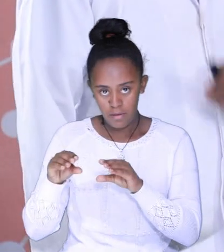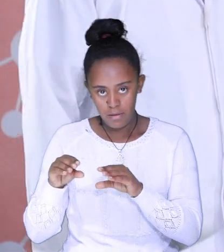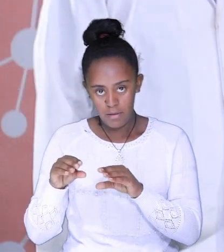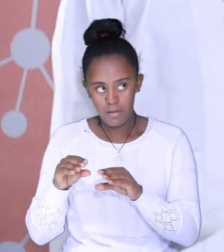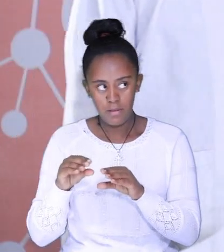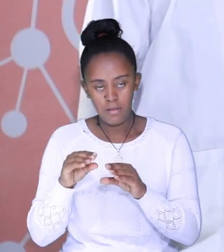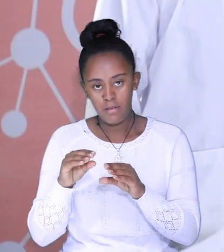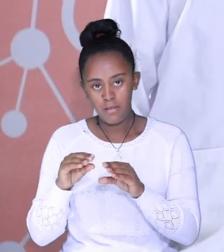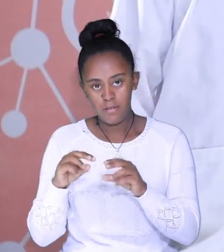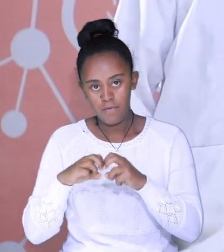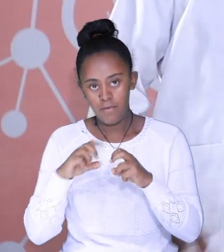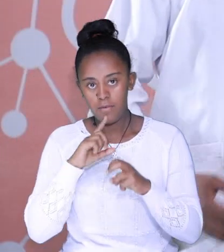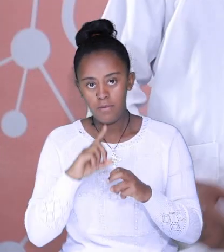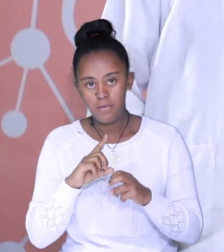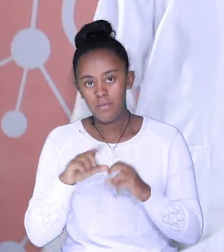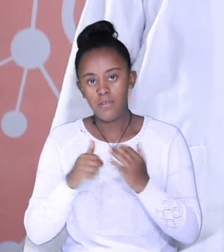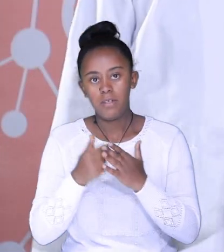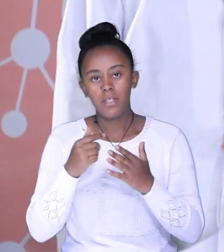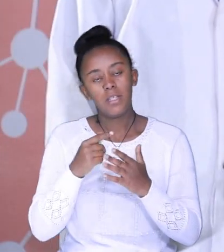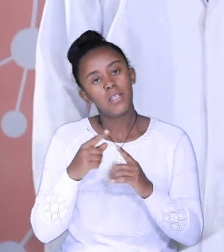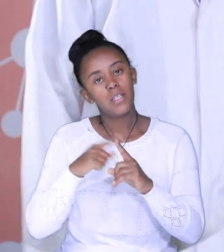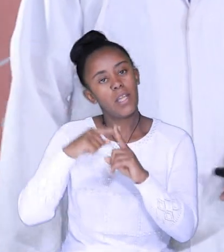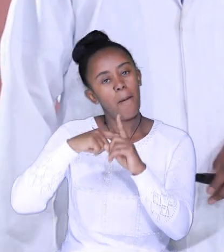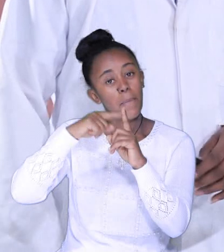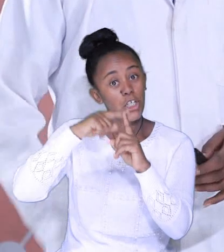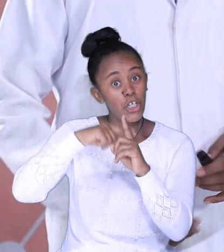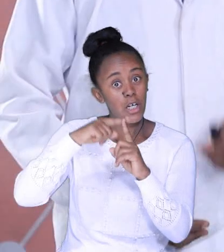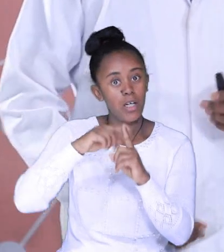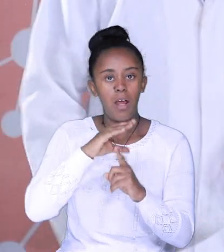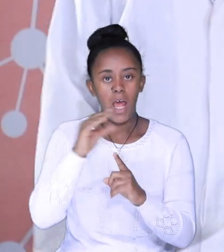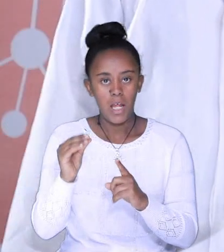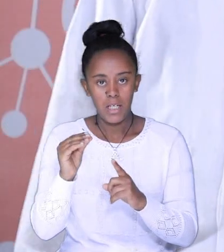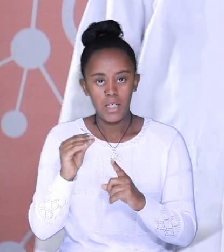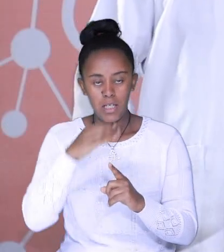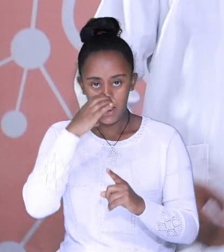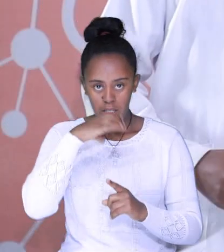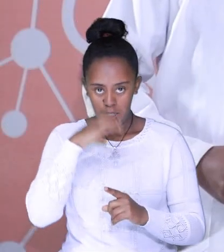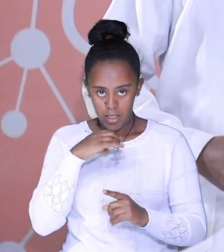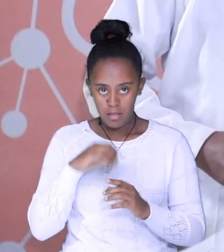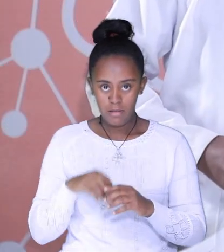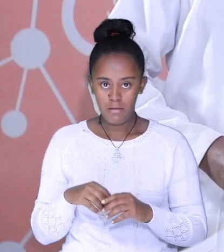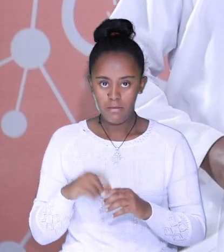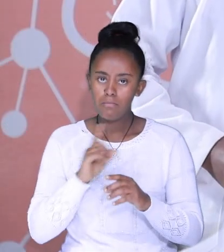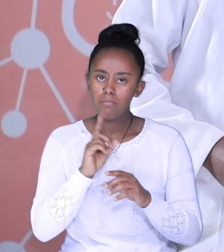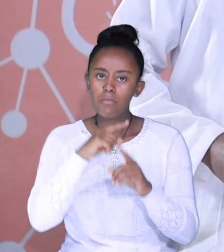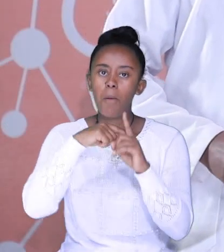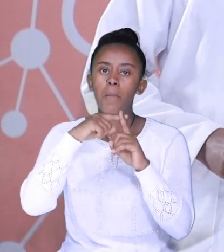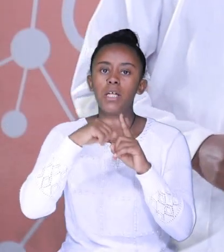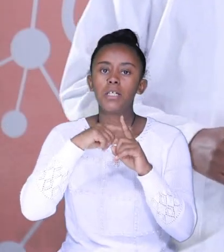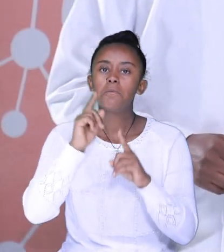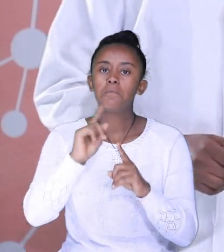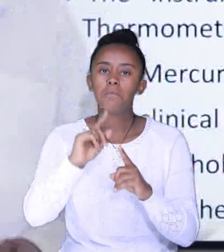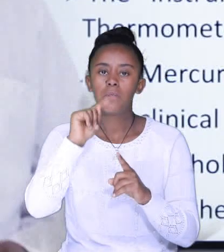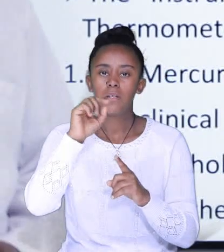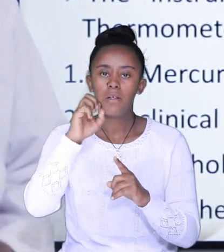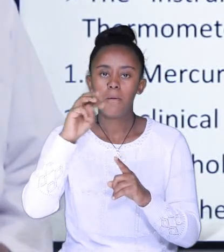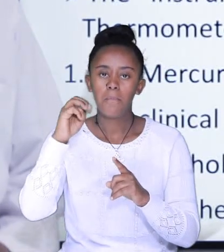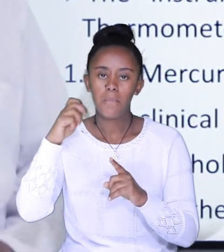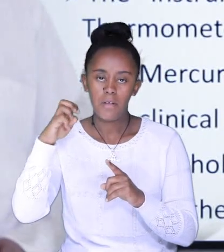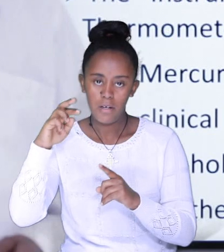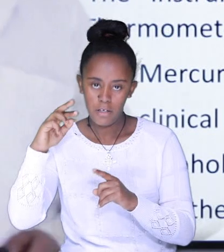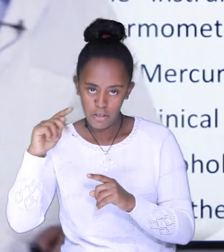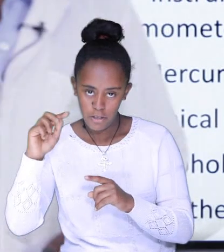7 physics, you learned about temperature and heat. Students, what is temperature? Do you remember?